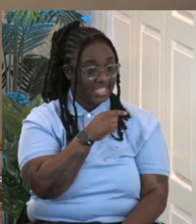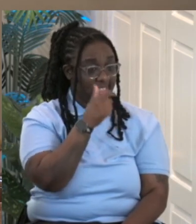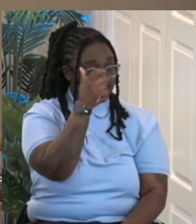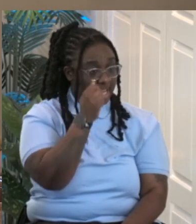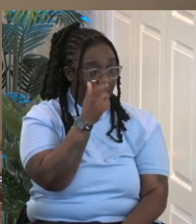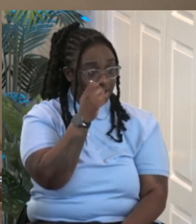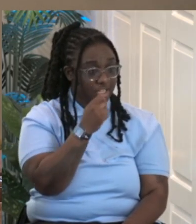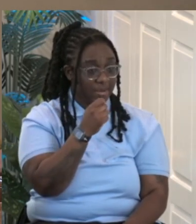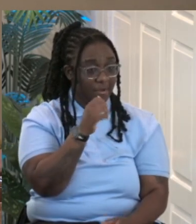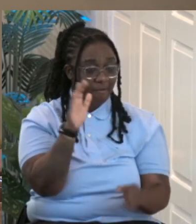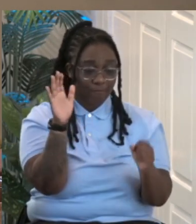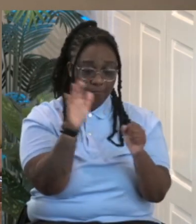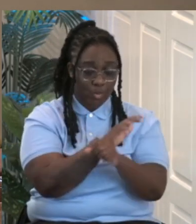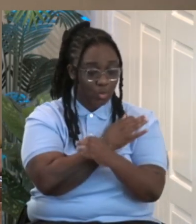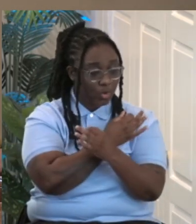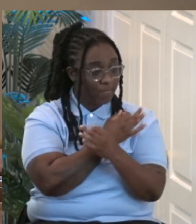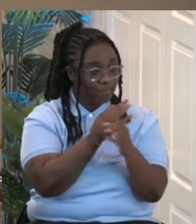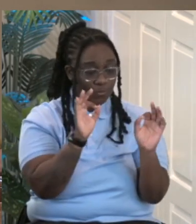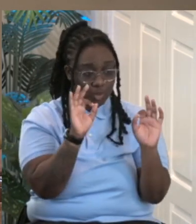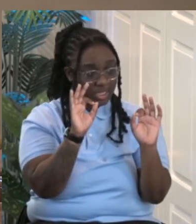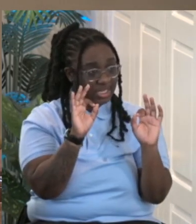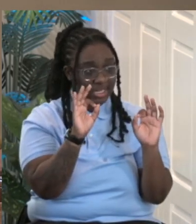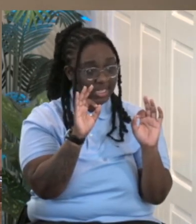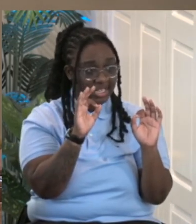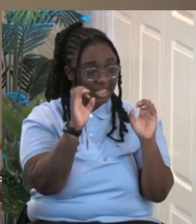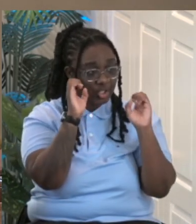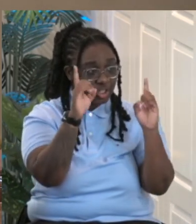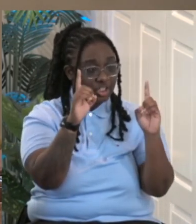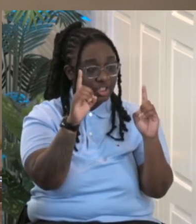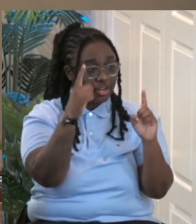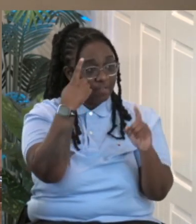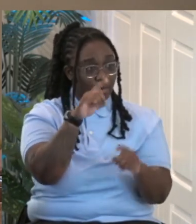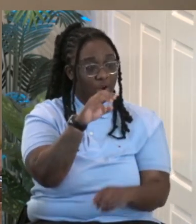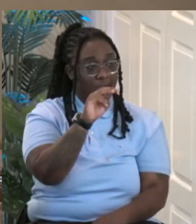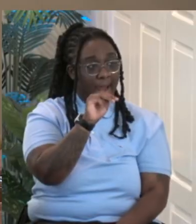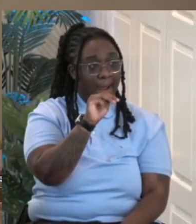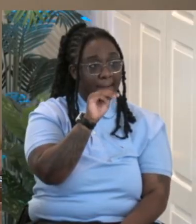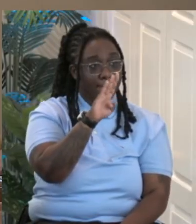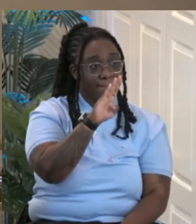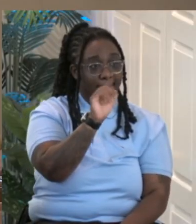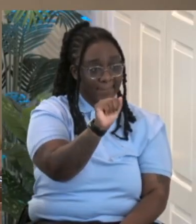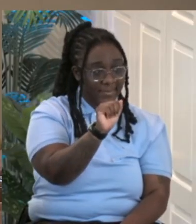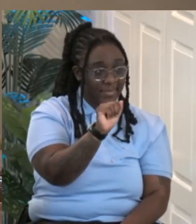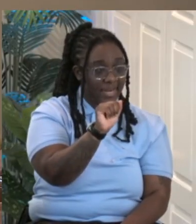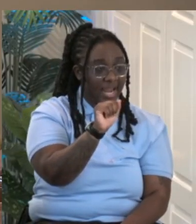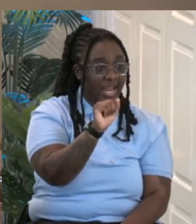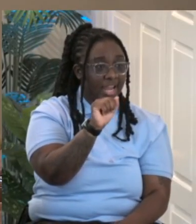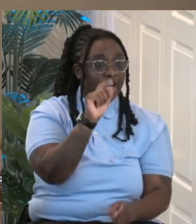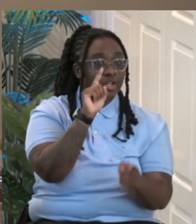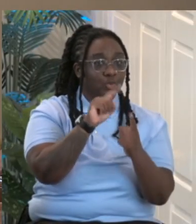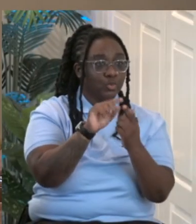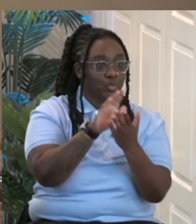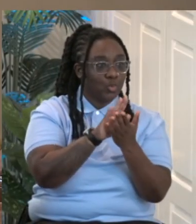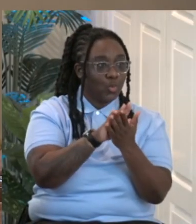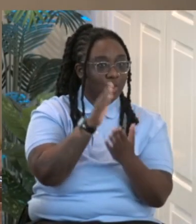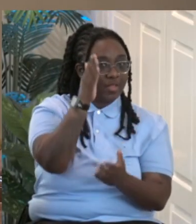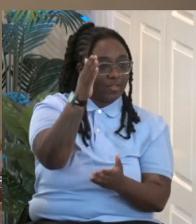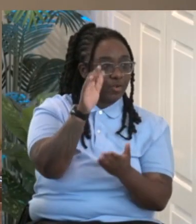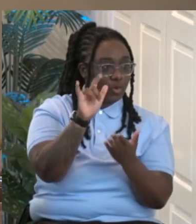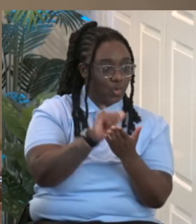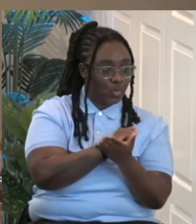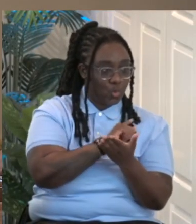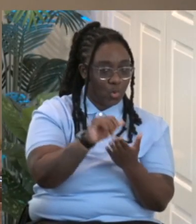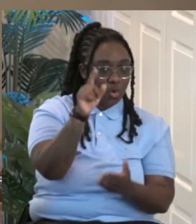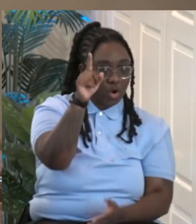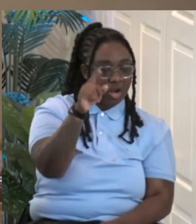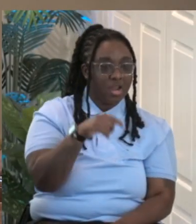to get your MBA. I want you to get your MBA. And I said, Dr. Owen, I appreciate that, but I don't want to get